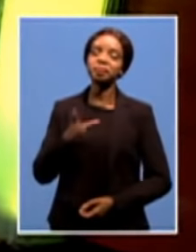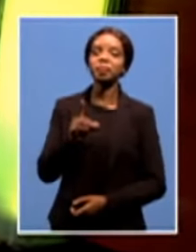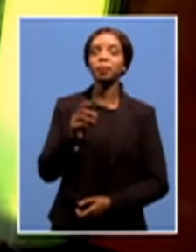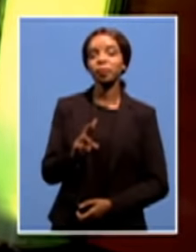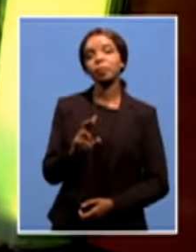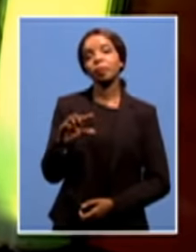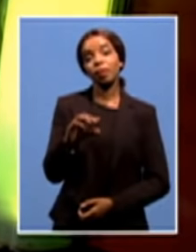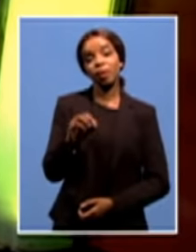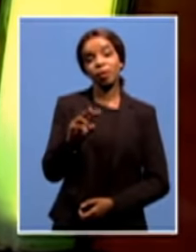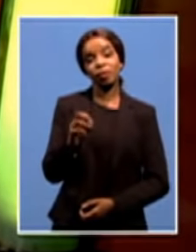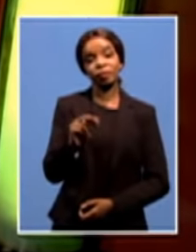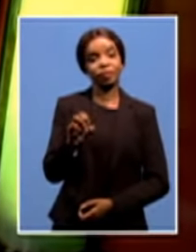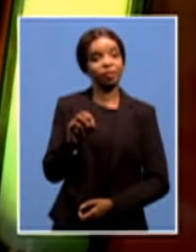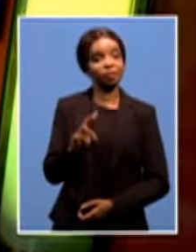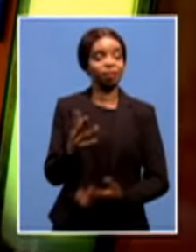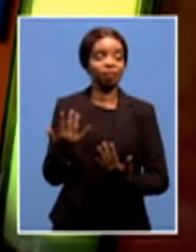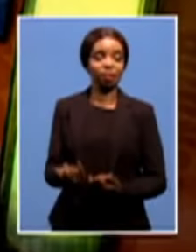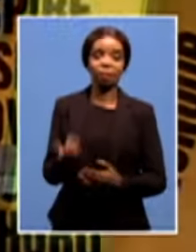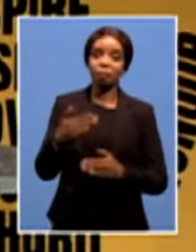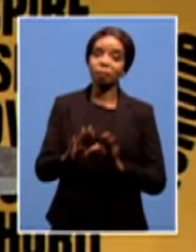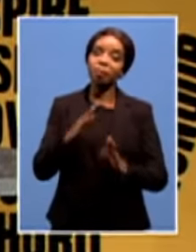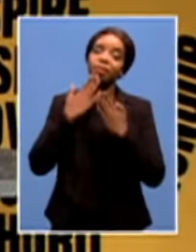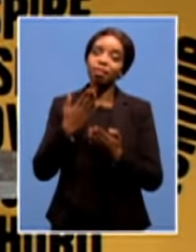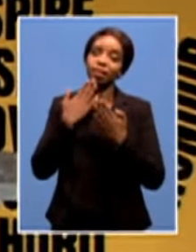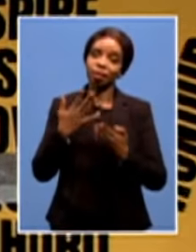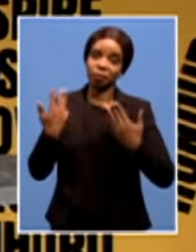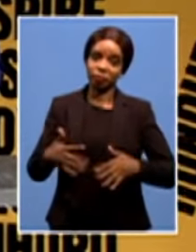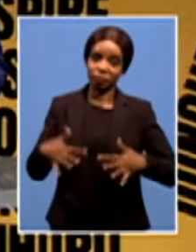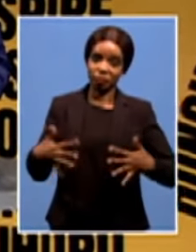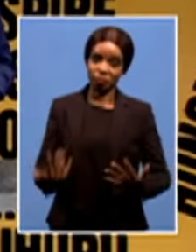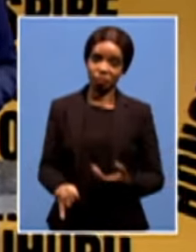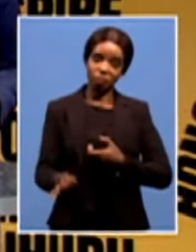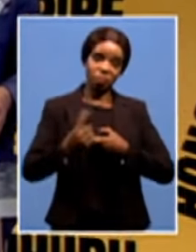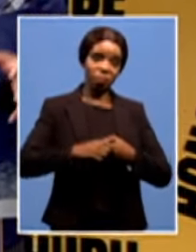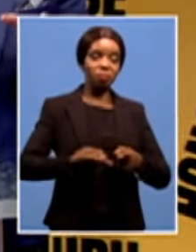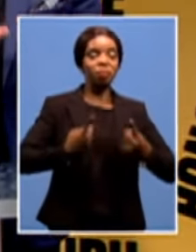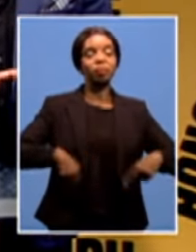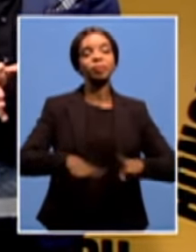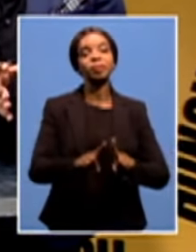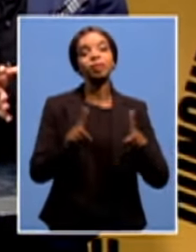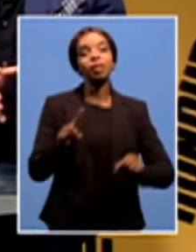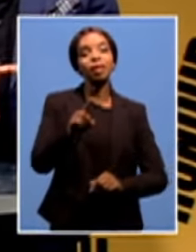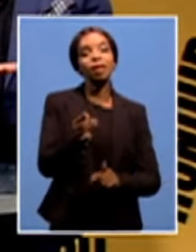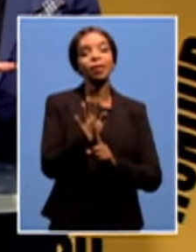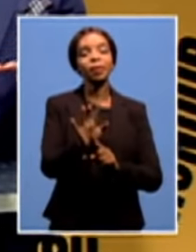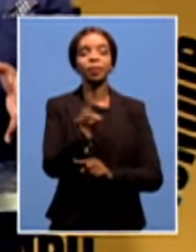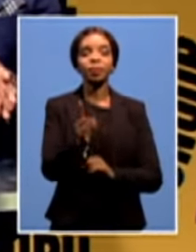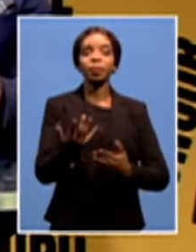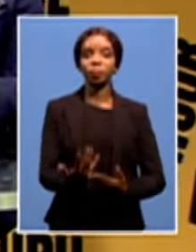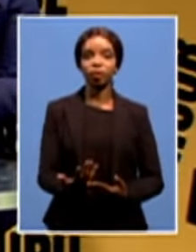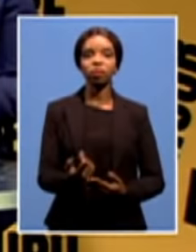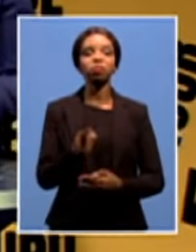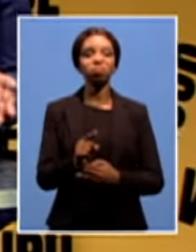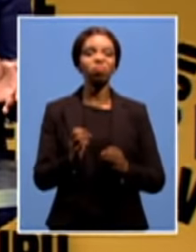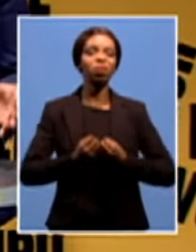it there. Thank you very much for joining us. I mean, it just underpins how critical this issue is. With the focus on higher